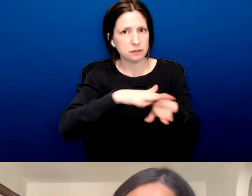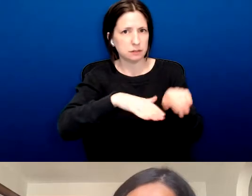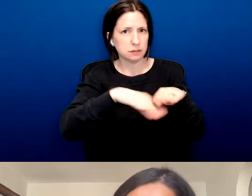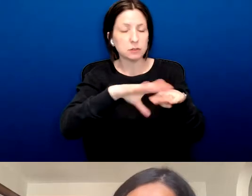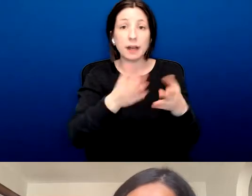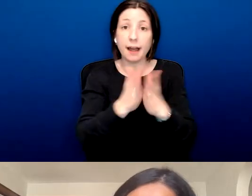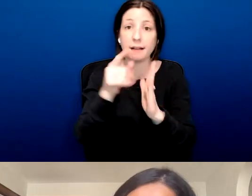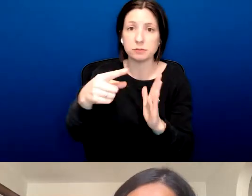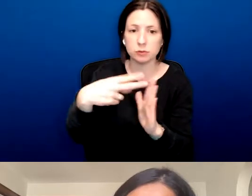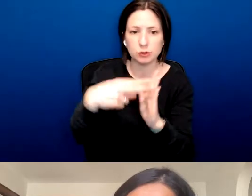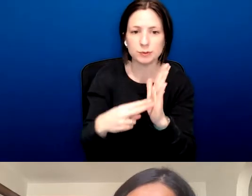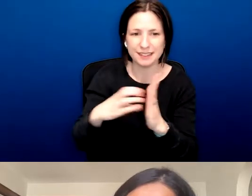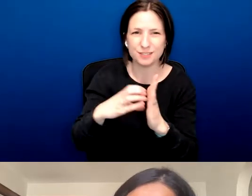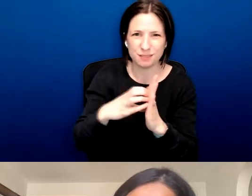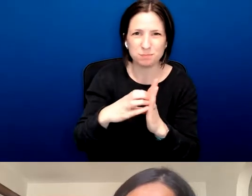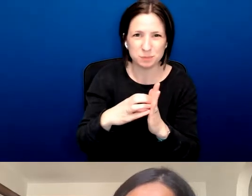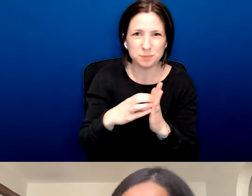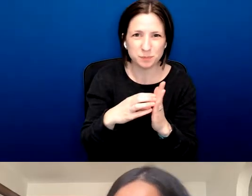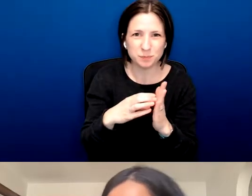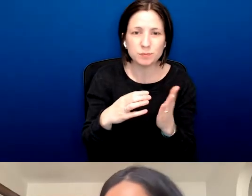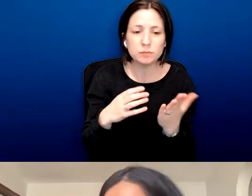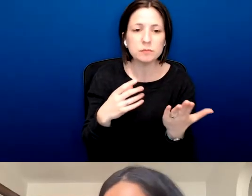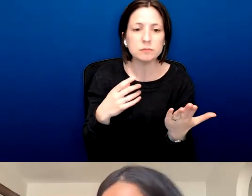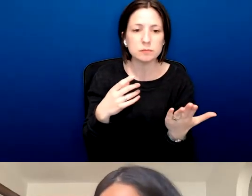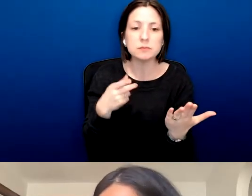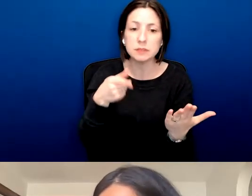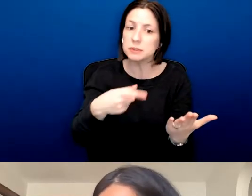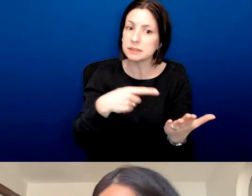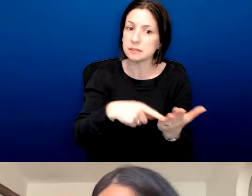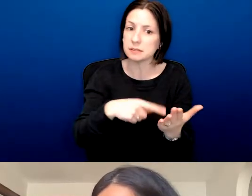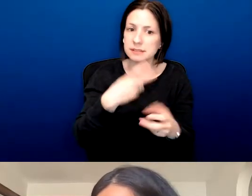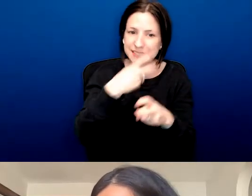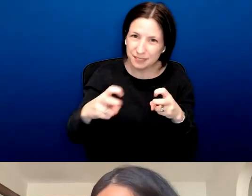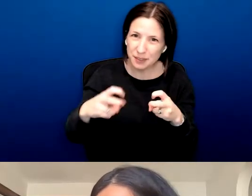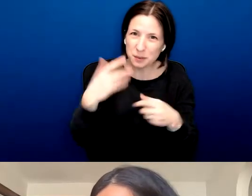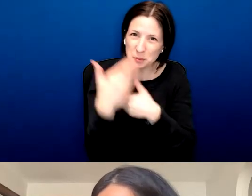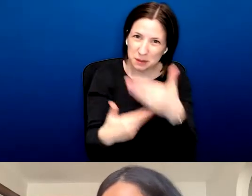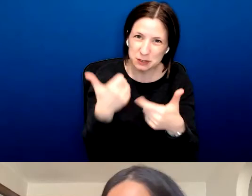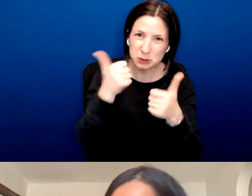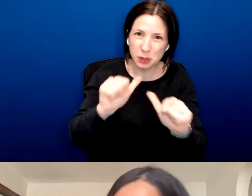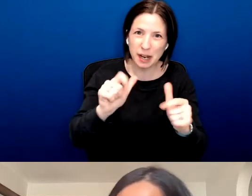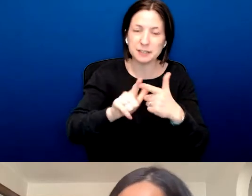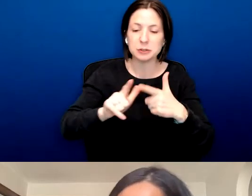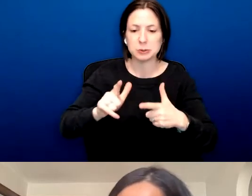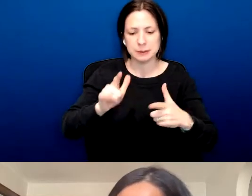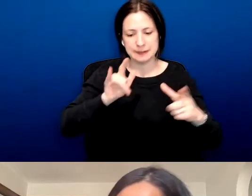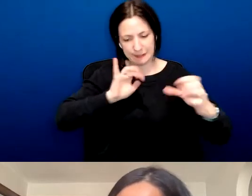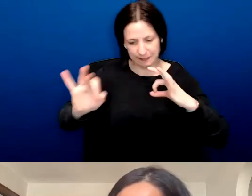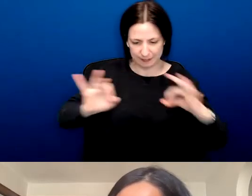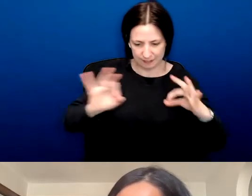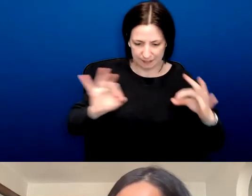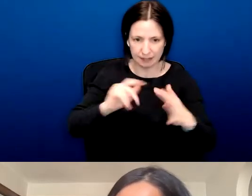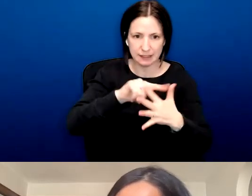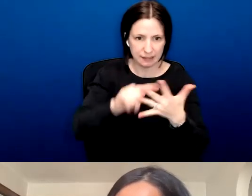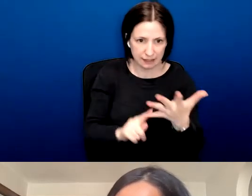the chapter and see the how it was a very difficult process trying to get it across. Because